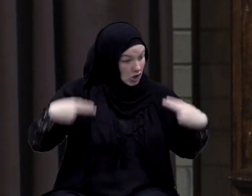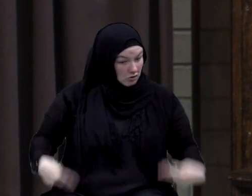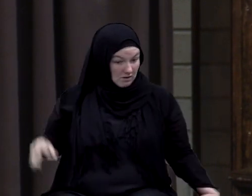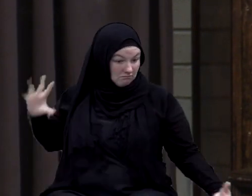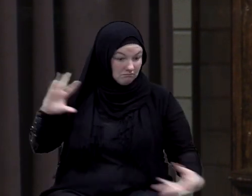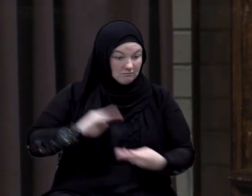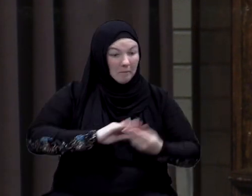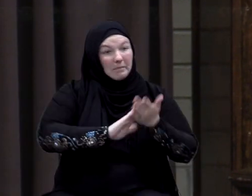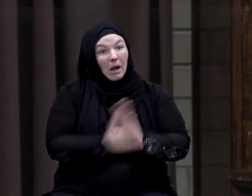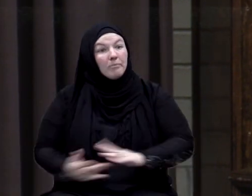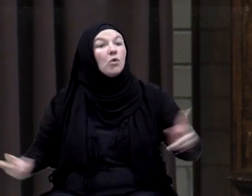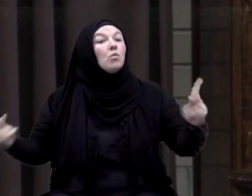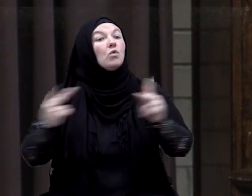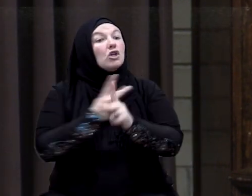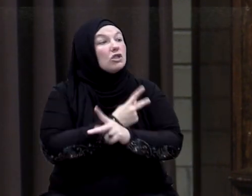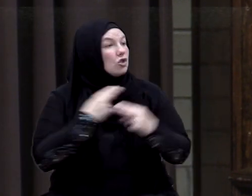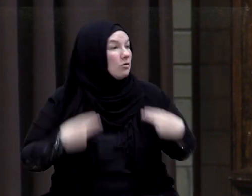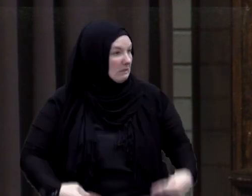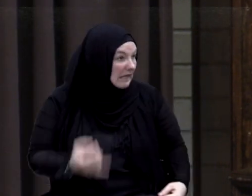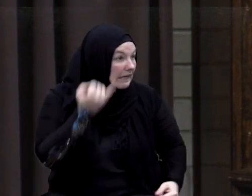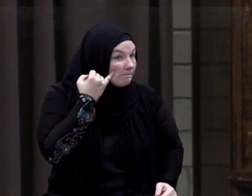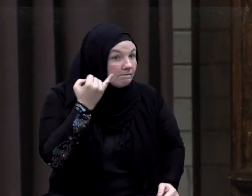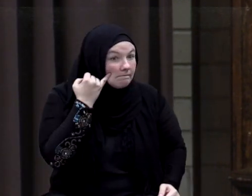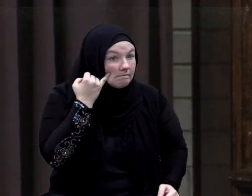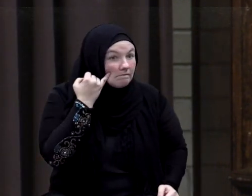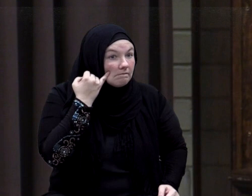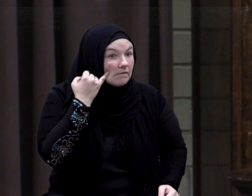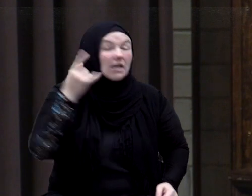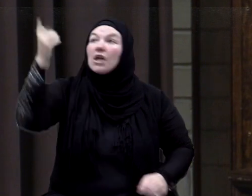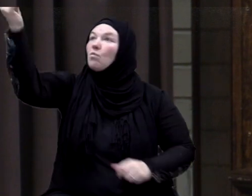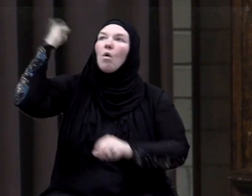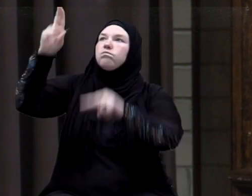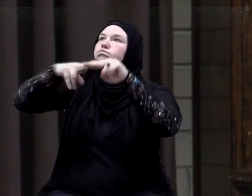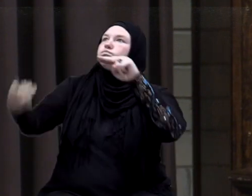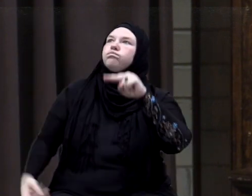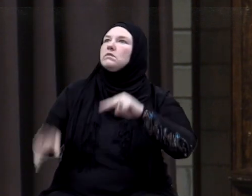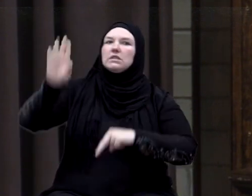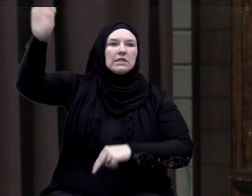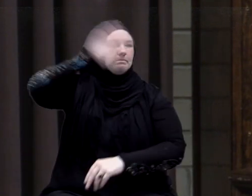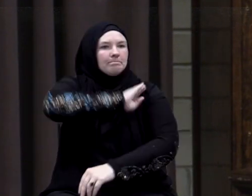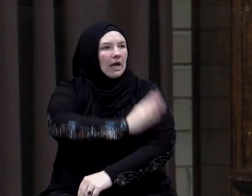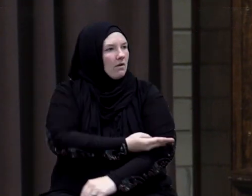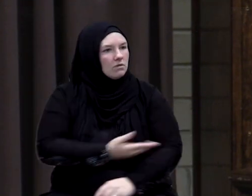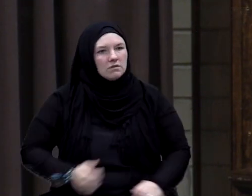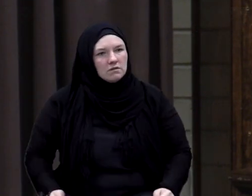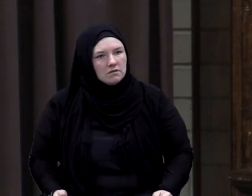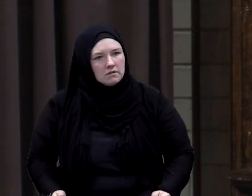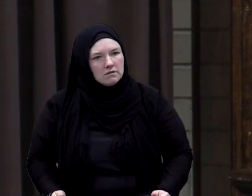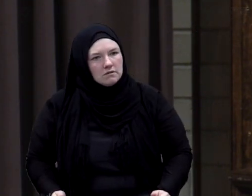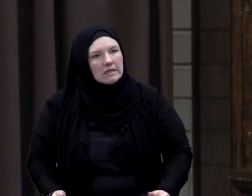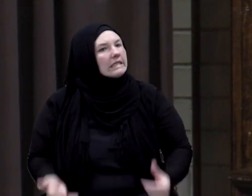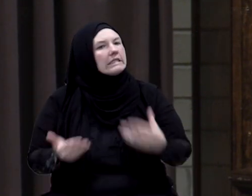me, and the most disobedient of all, it doesn't decrease my dominion a bit. Nothing.